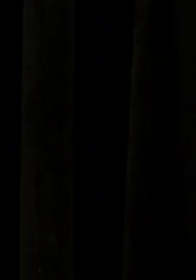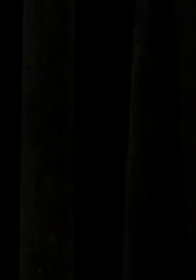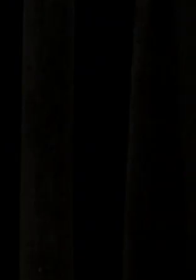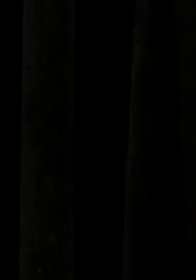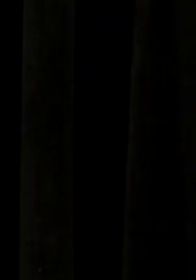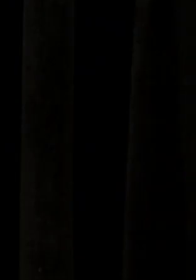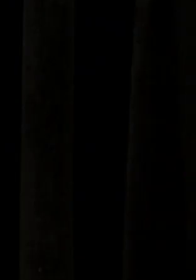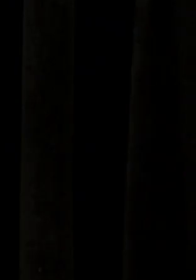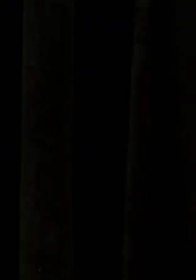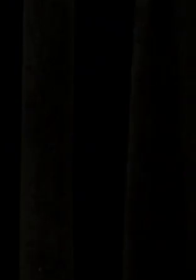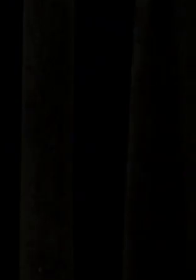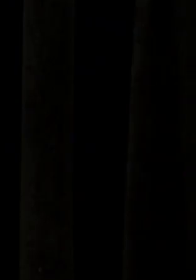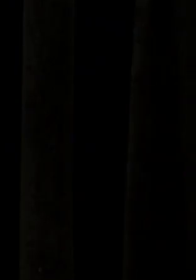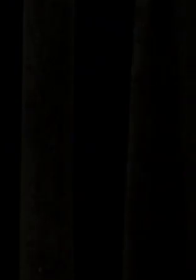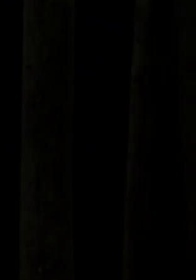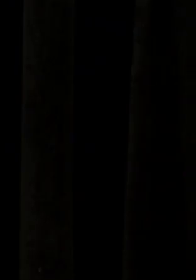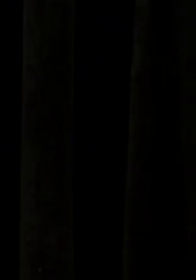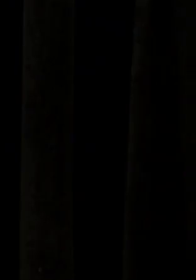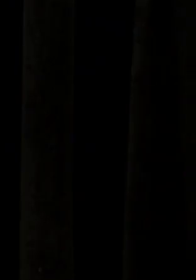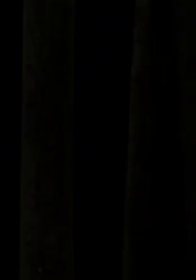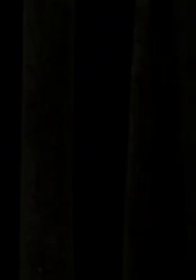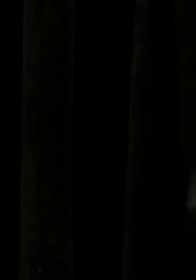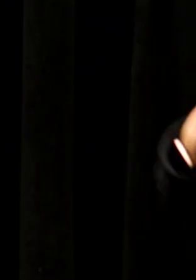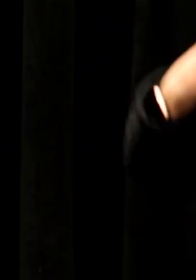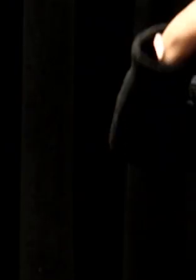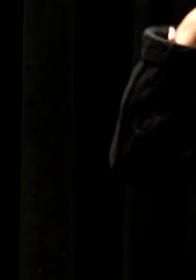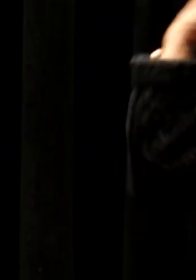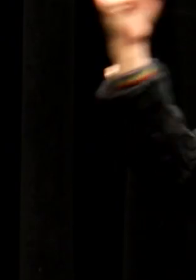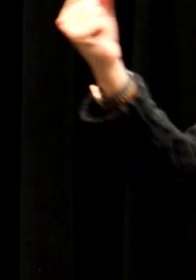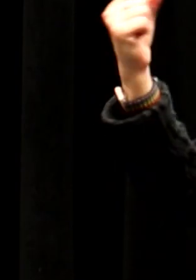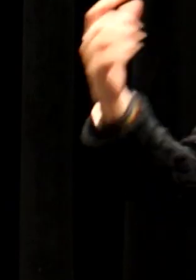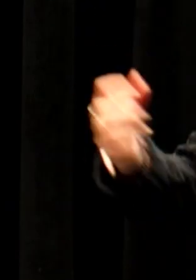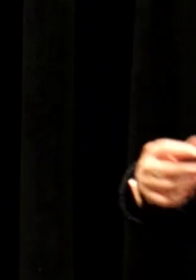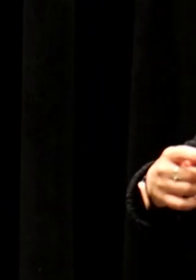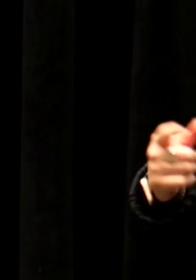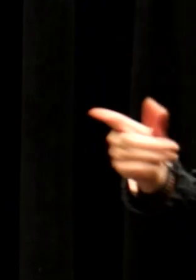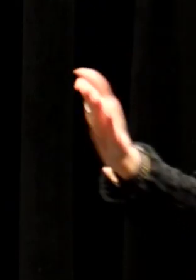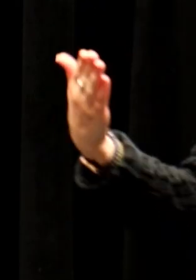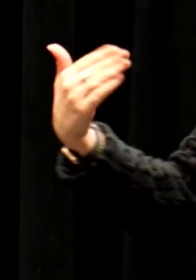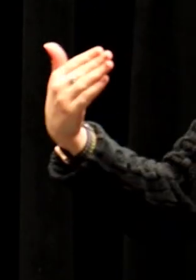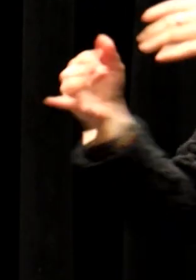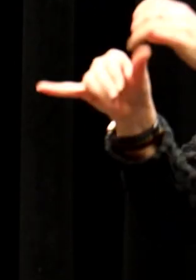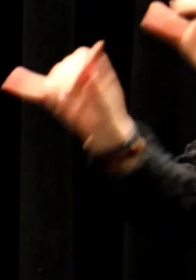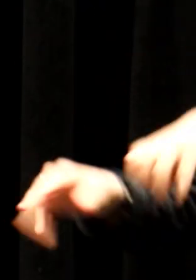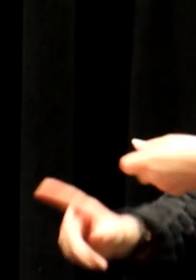like water, I know it uses tons of cooling systems and things like that, and really impacts the environment.